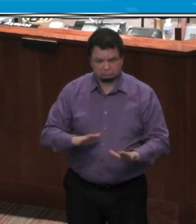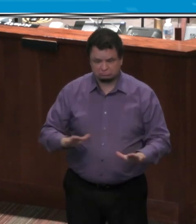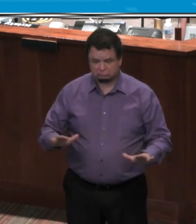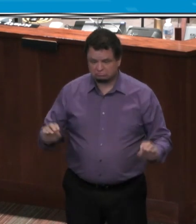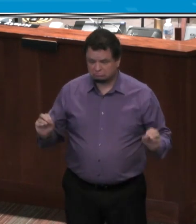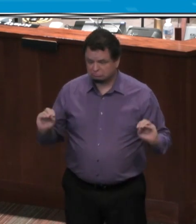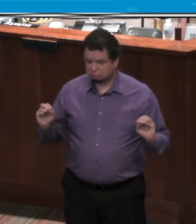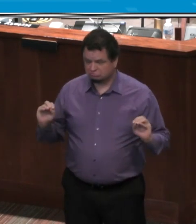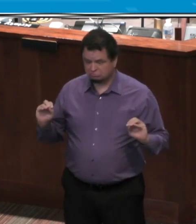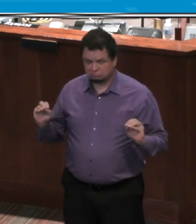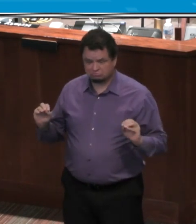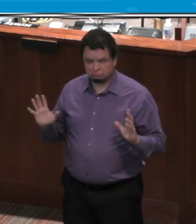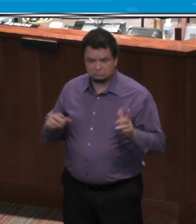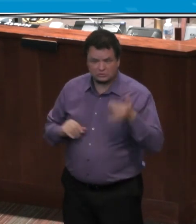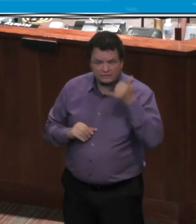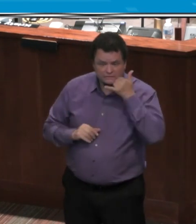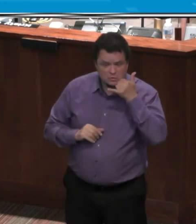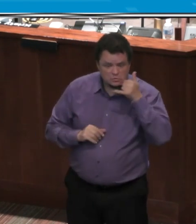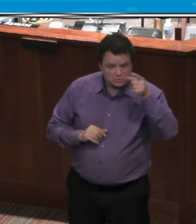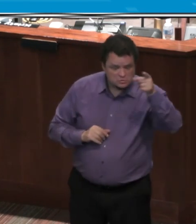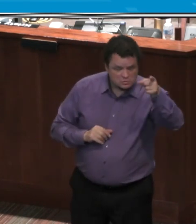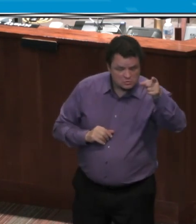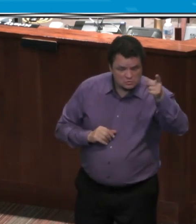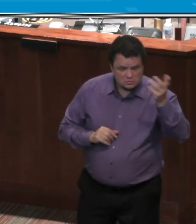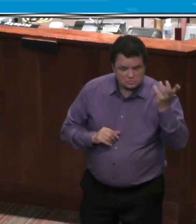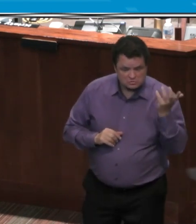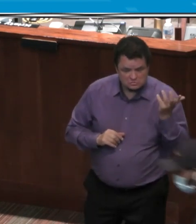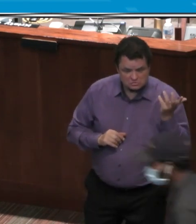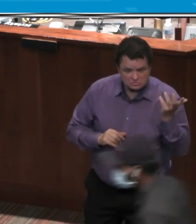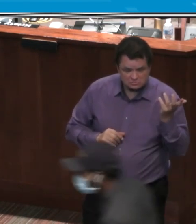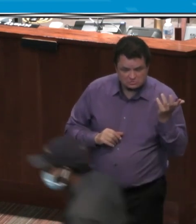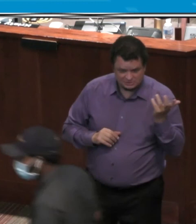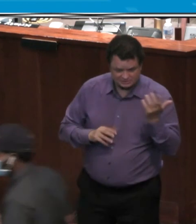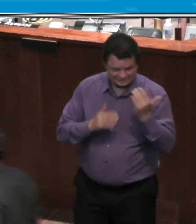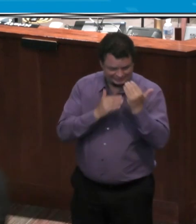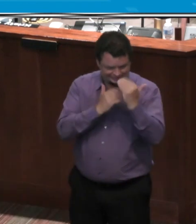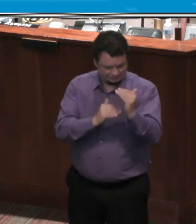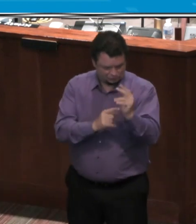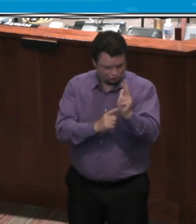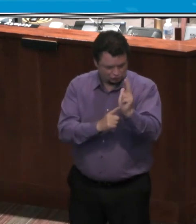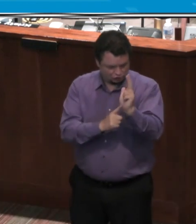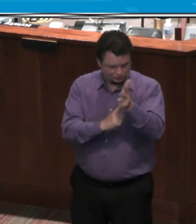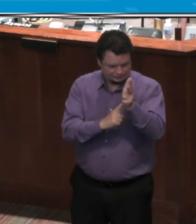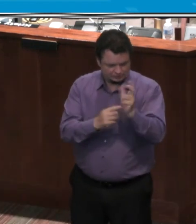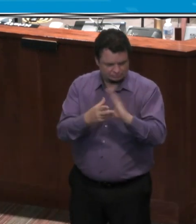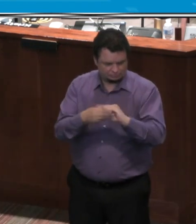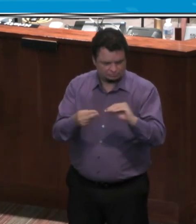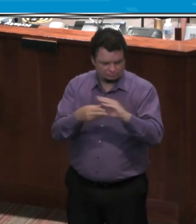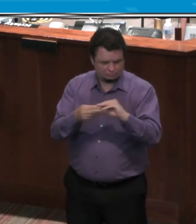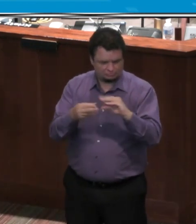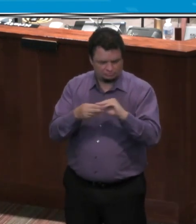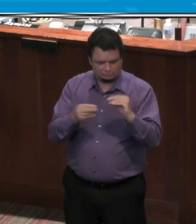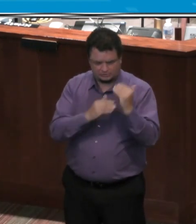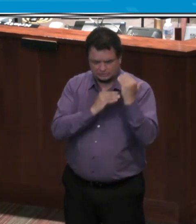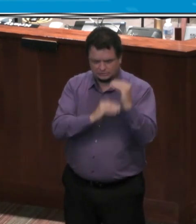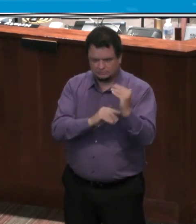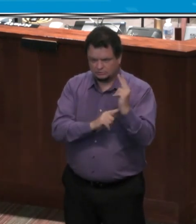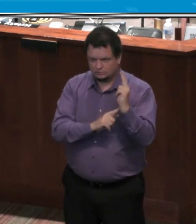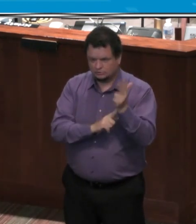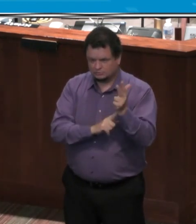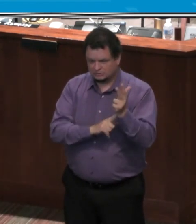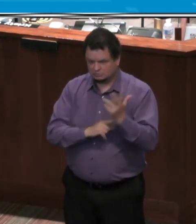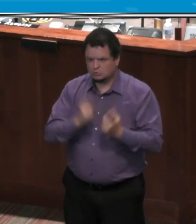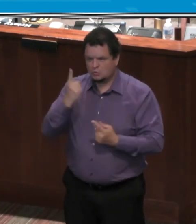to limit to 3 minutes. And yes, sir, I'm glad you're wearing a mask if you want to approach the